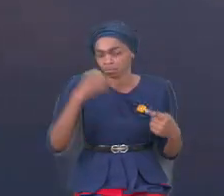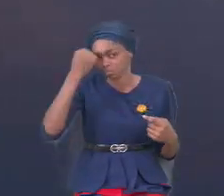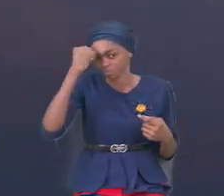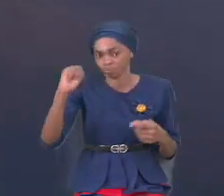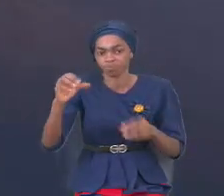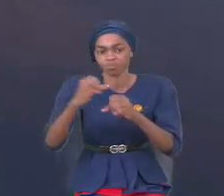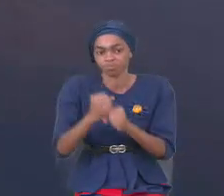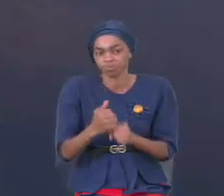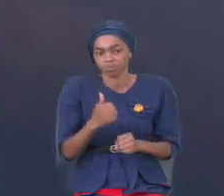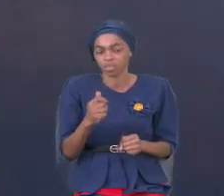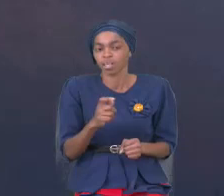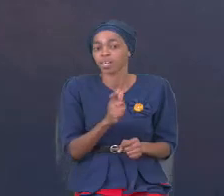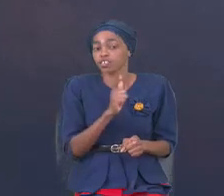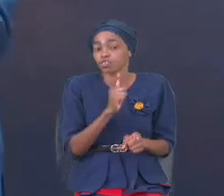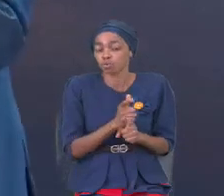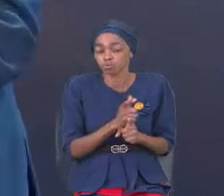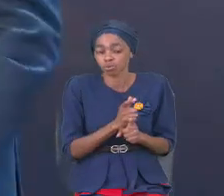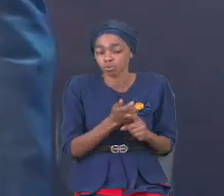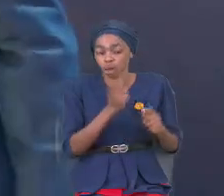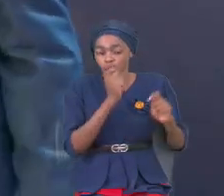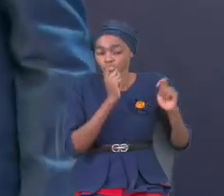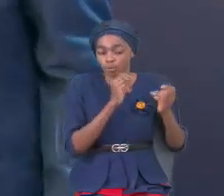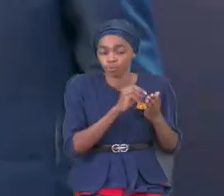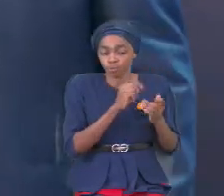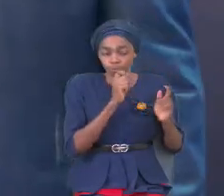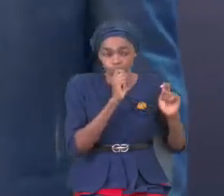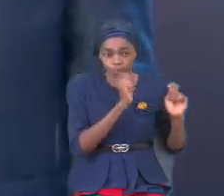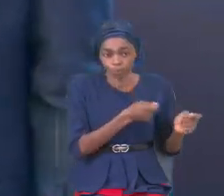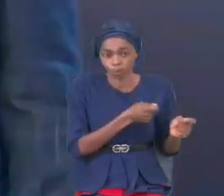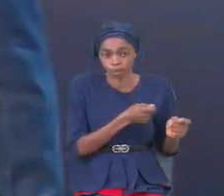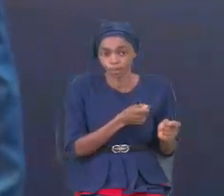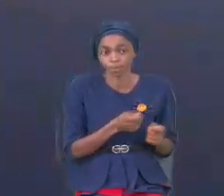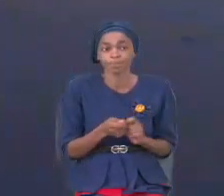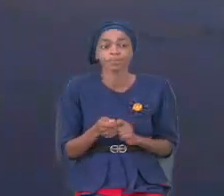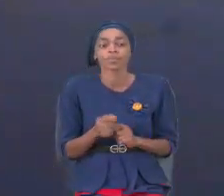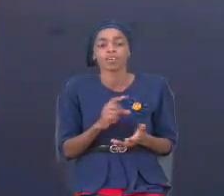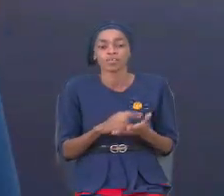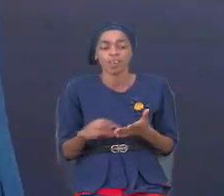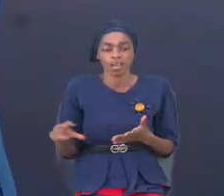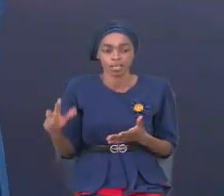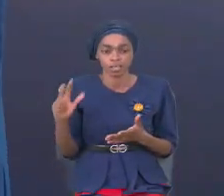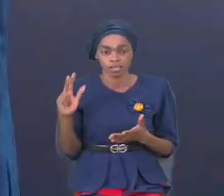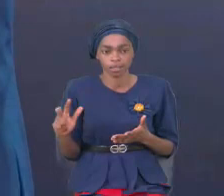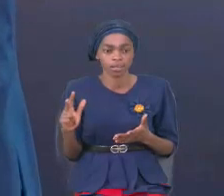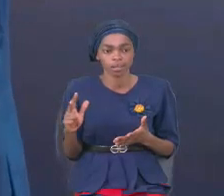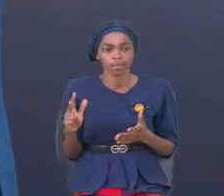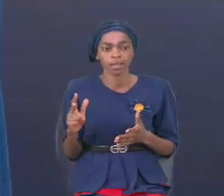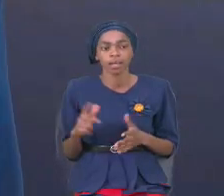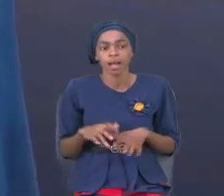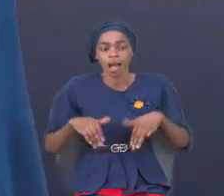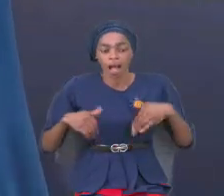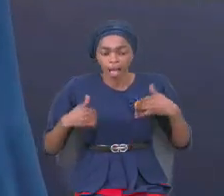just recompense of reward. In verse 3, it says, how shall we escape if we neglect